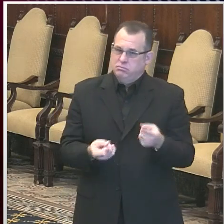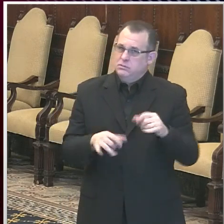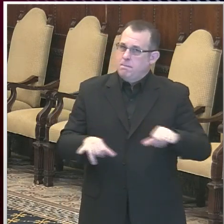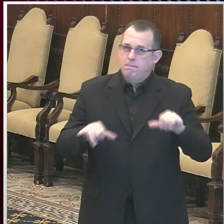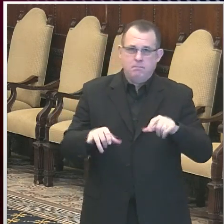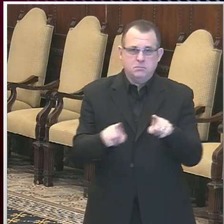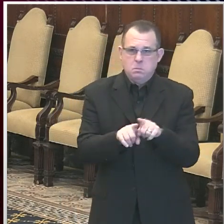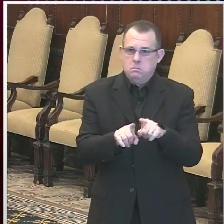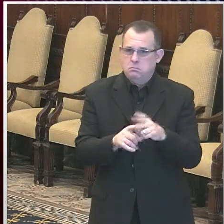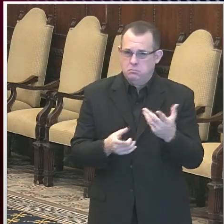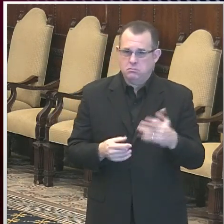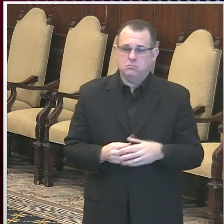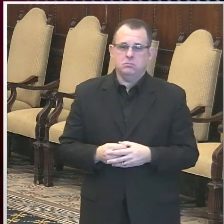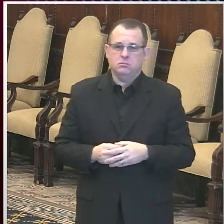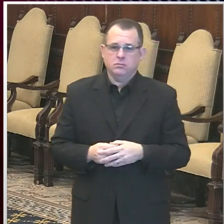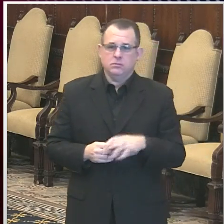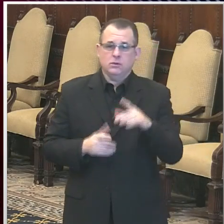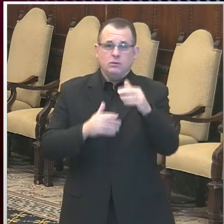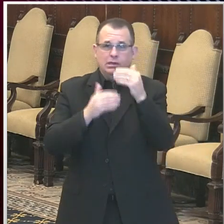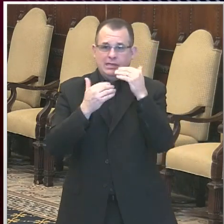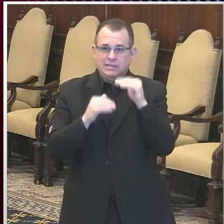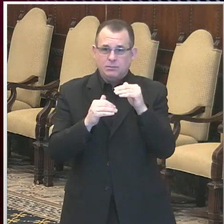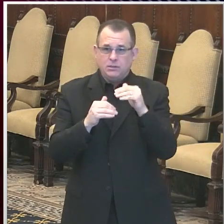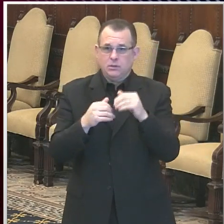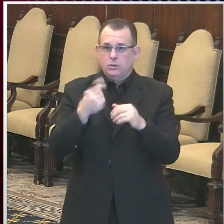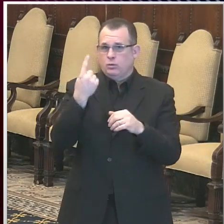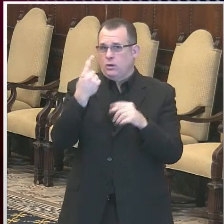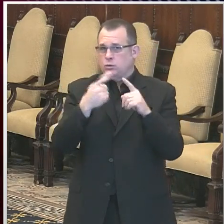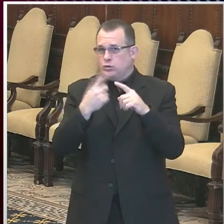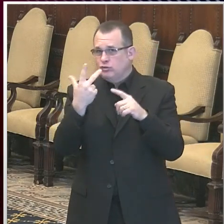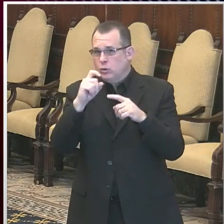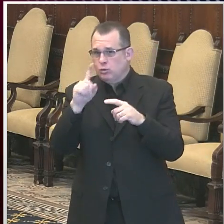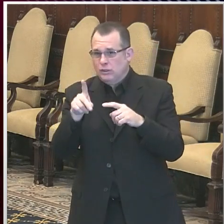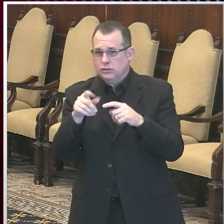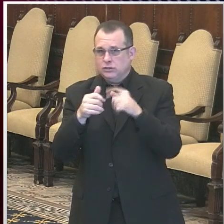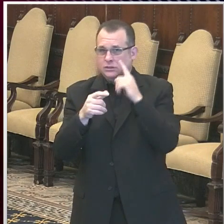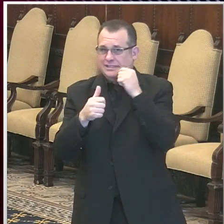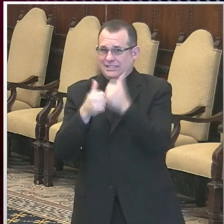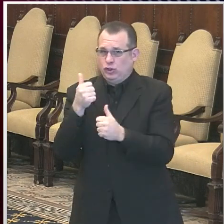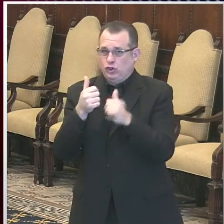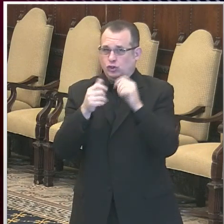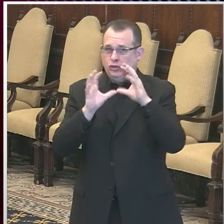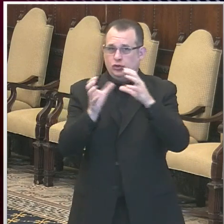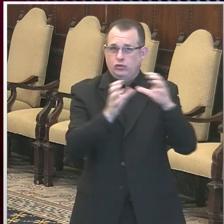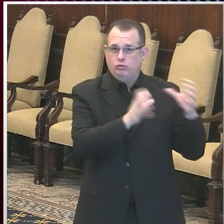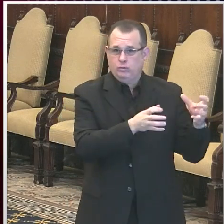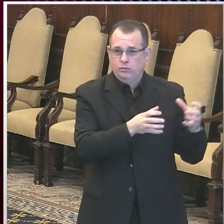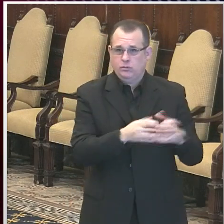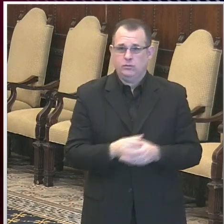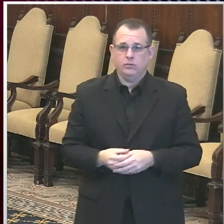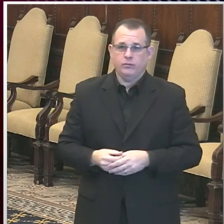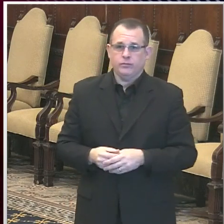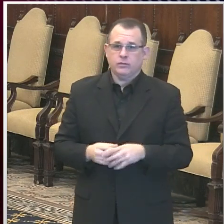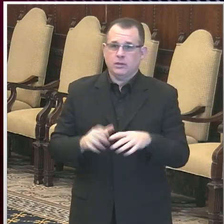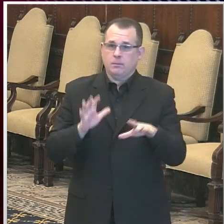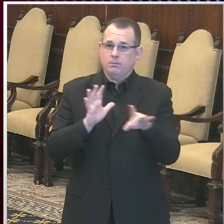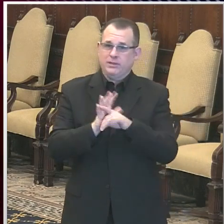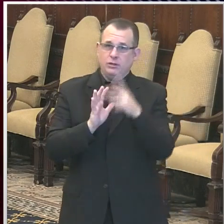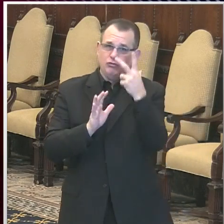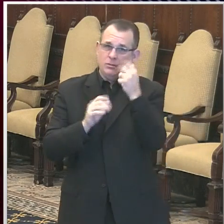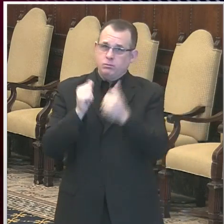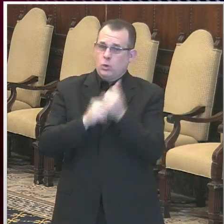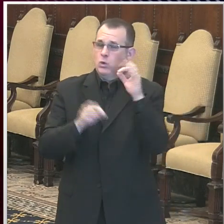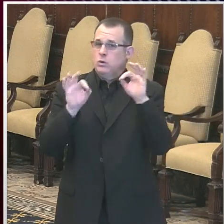so please limit your questions to 1 to 3, to the 3 most important that you have, and we'll start